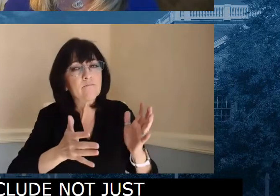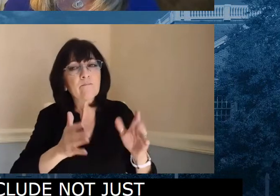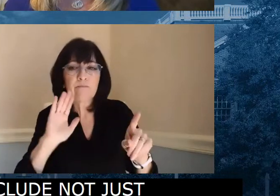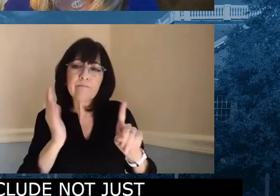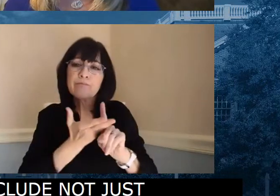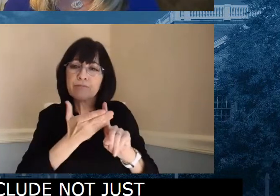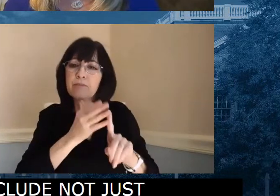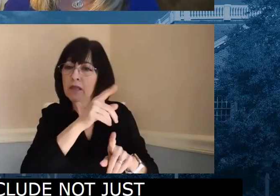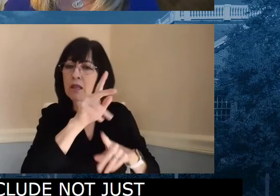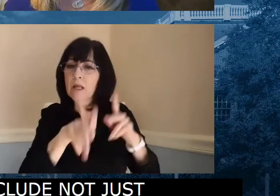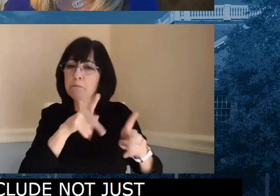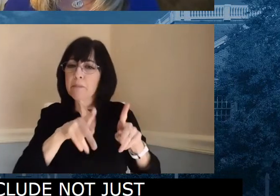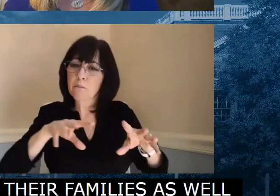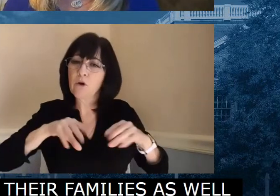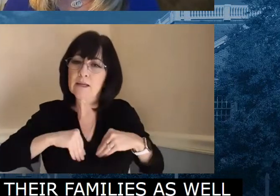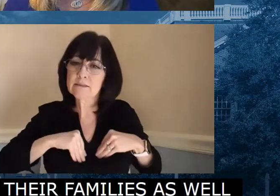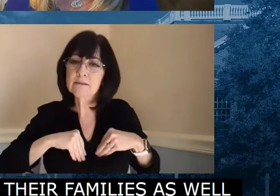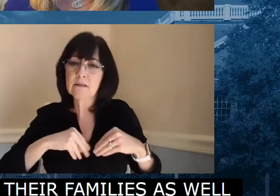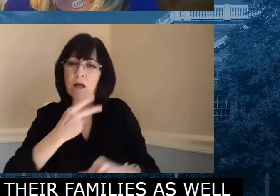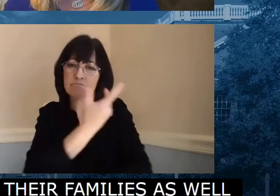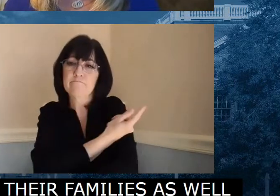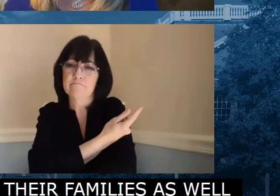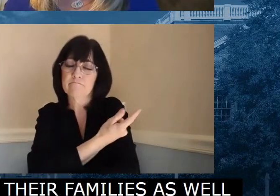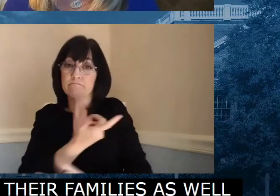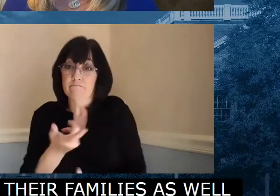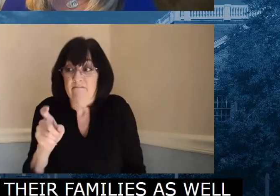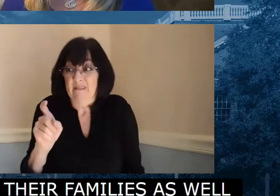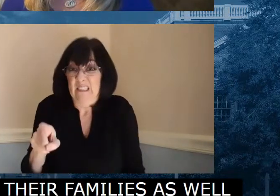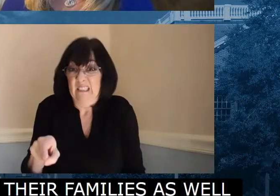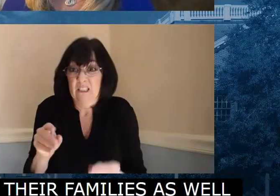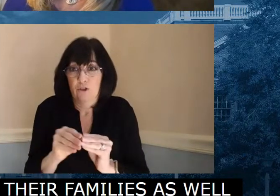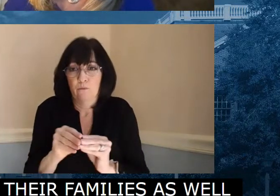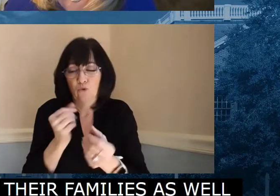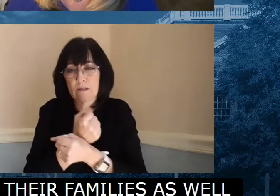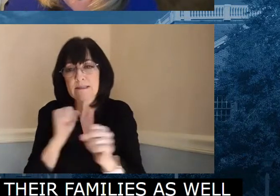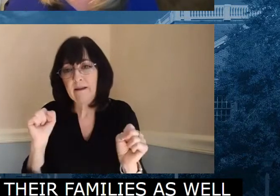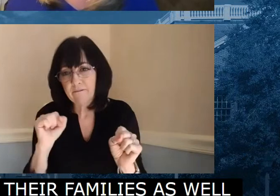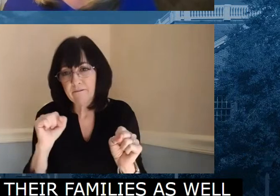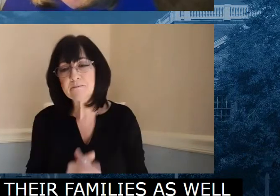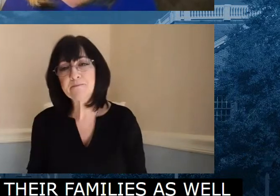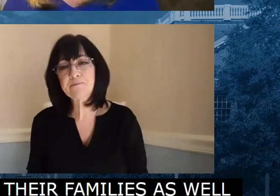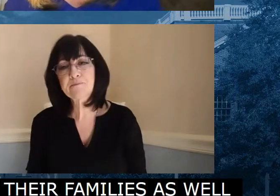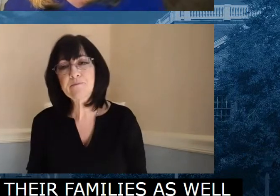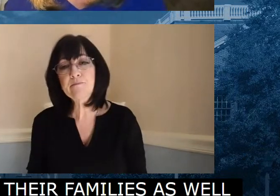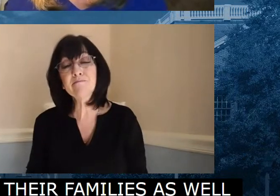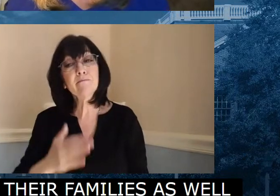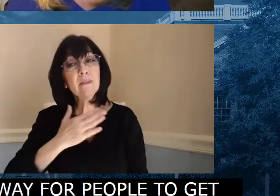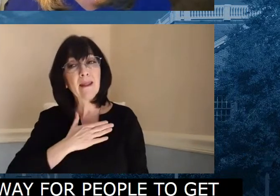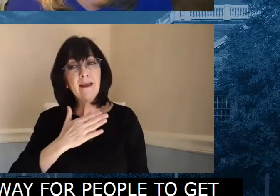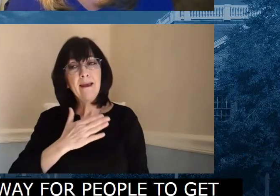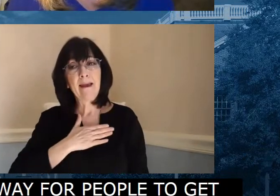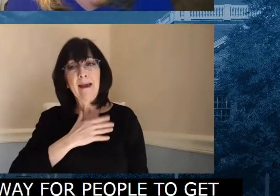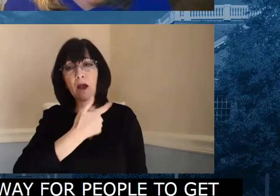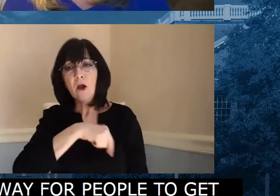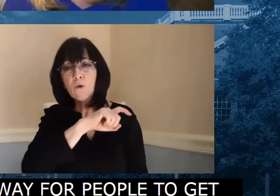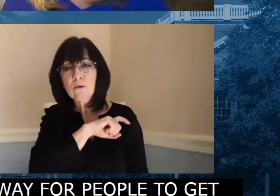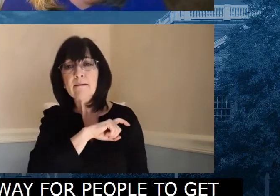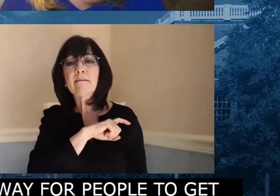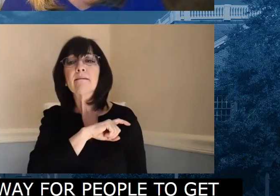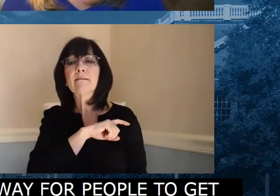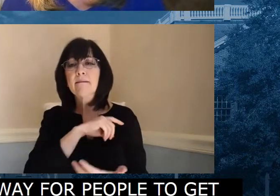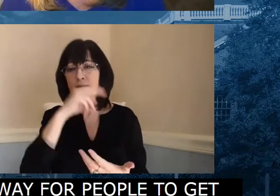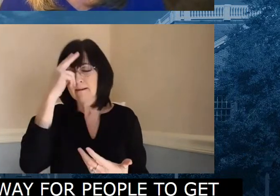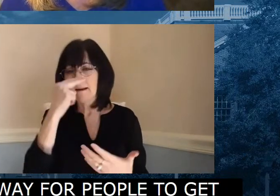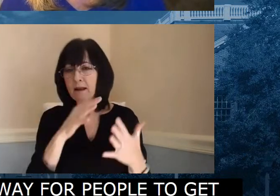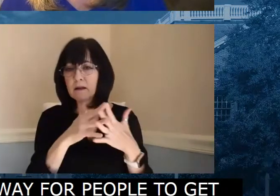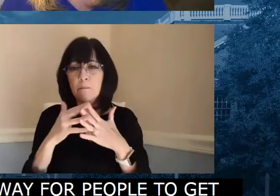the shot that's necessary. Our numbers there have improved. Our Latino numbers are really on par with